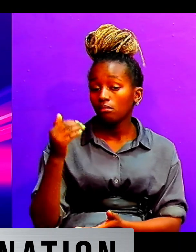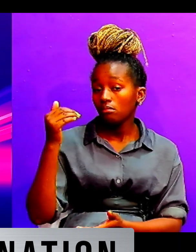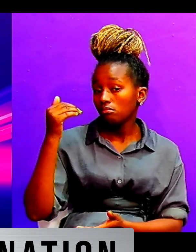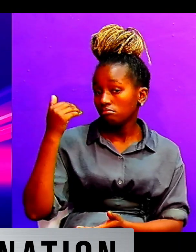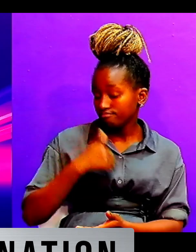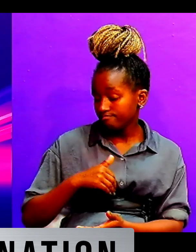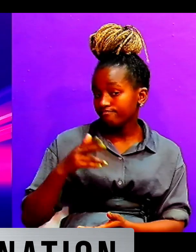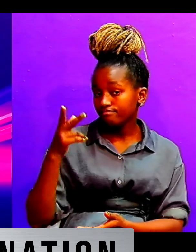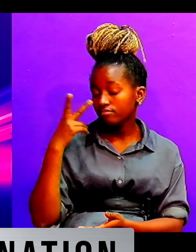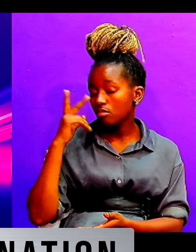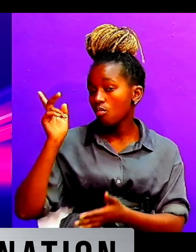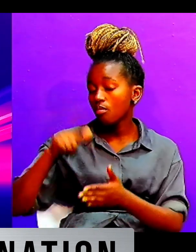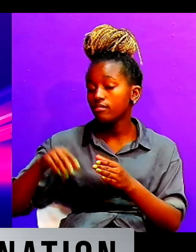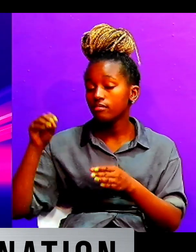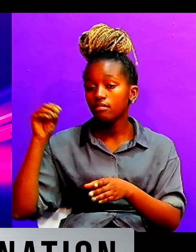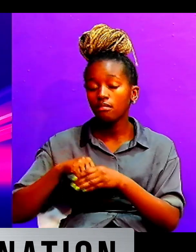political